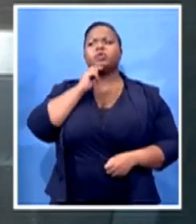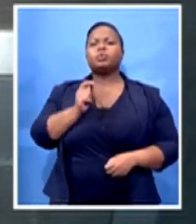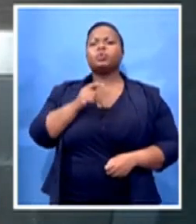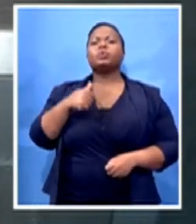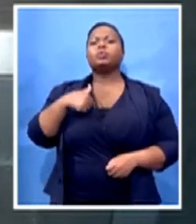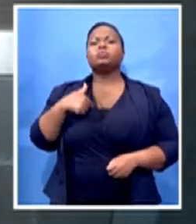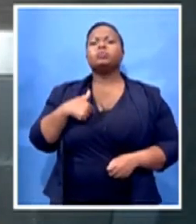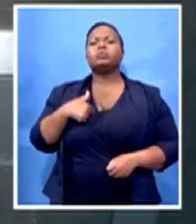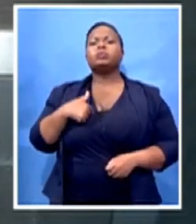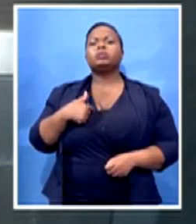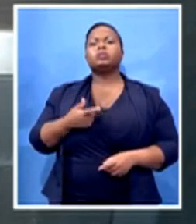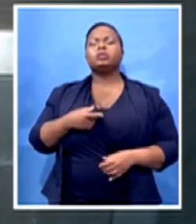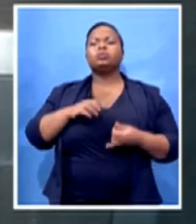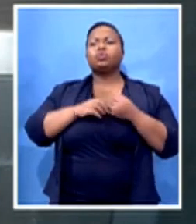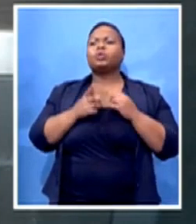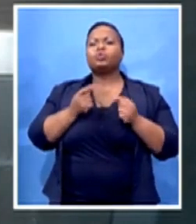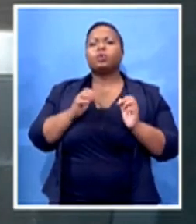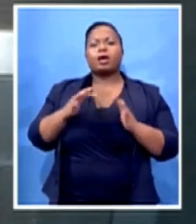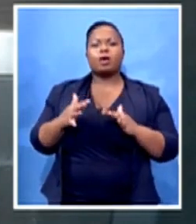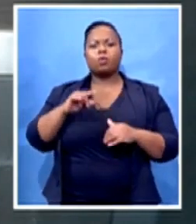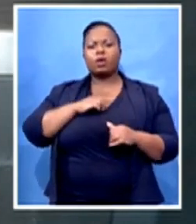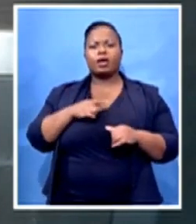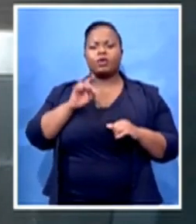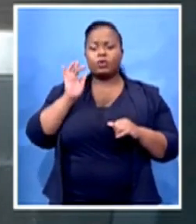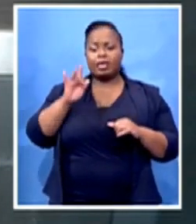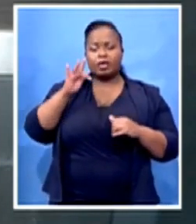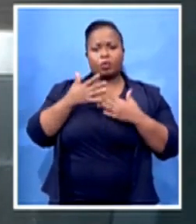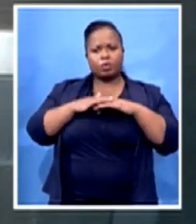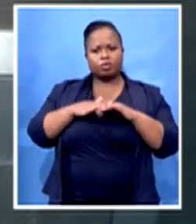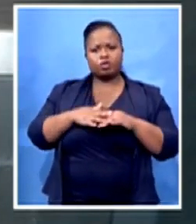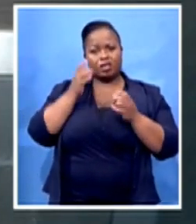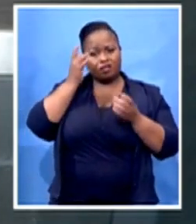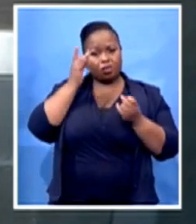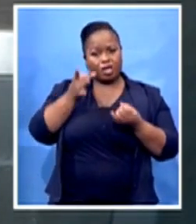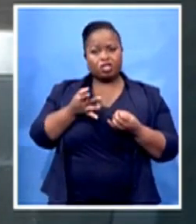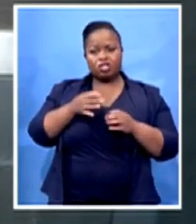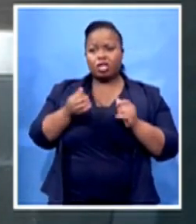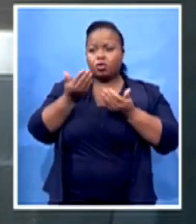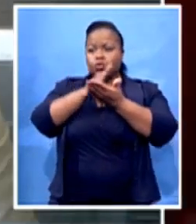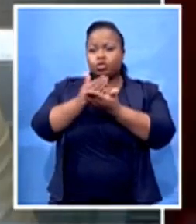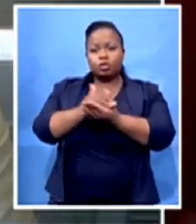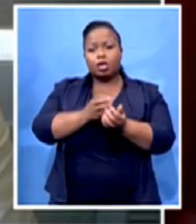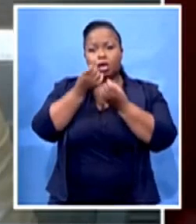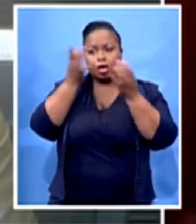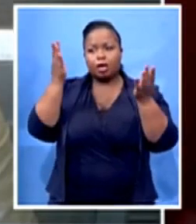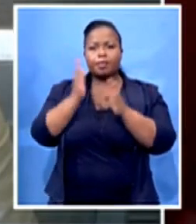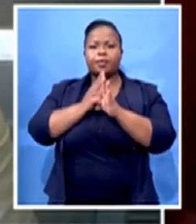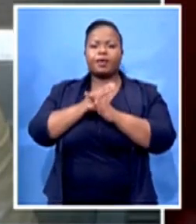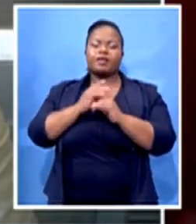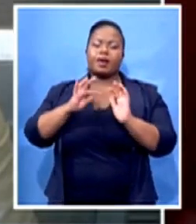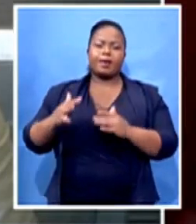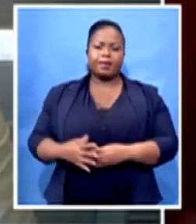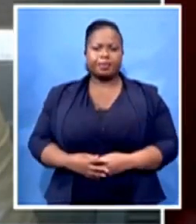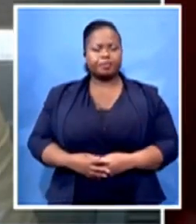you're clicking on links, are you sharing information, are you sharing private information as well. Right. So as companies move their workforces online